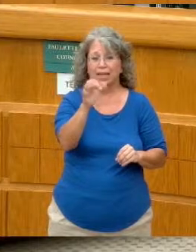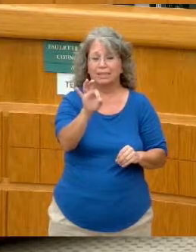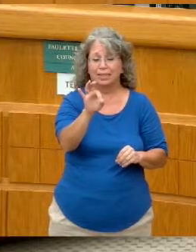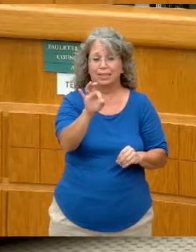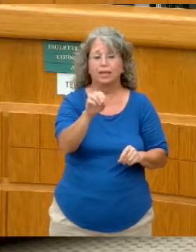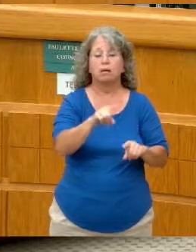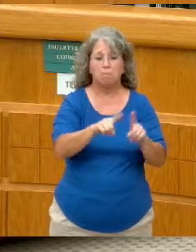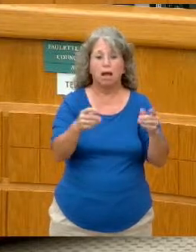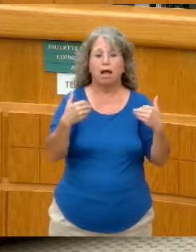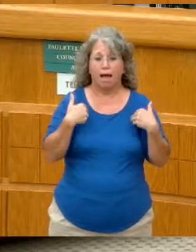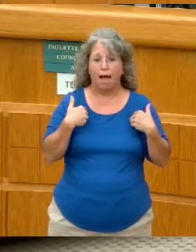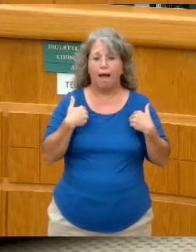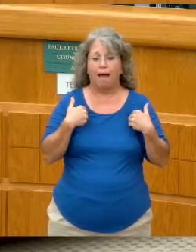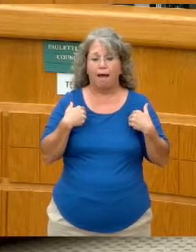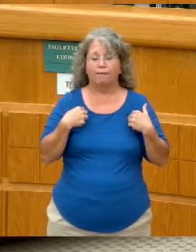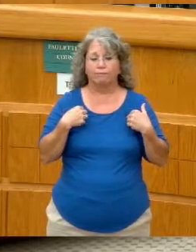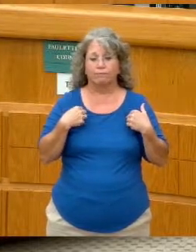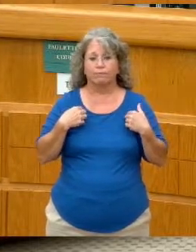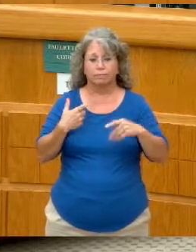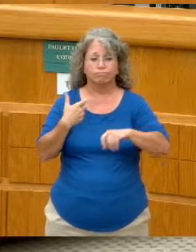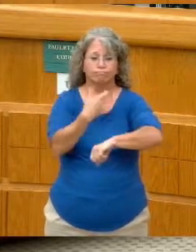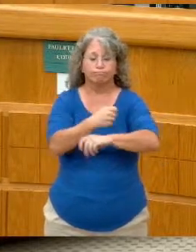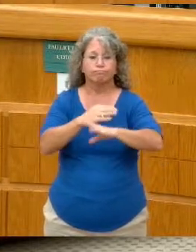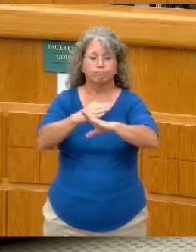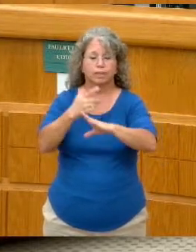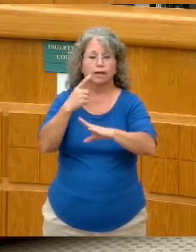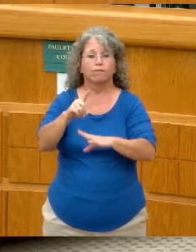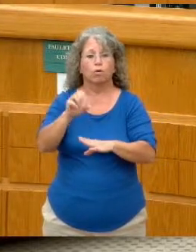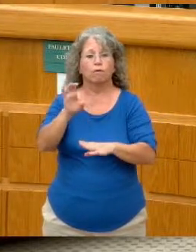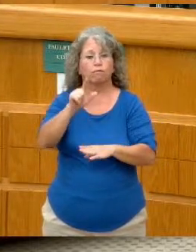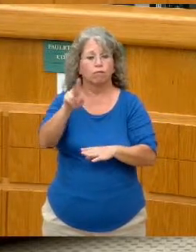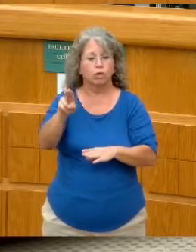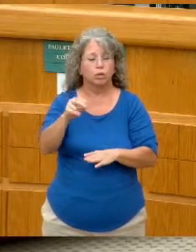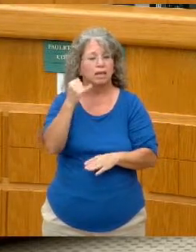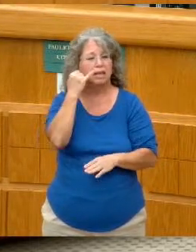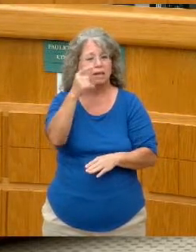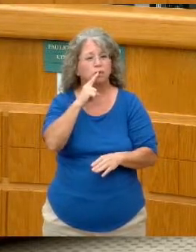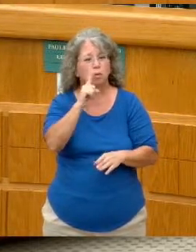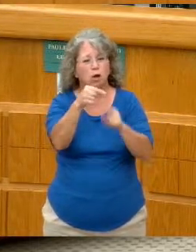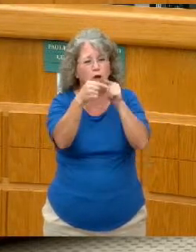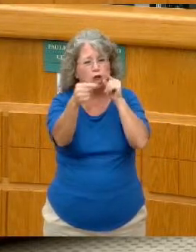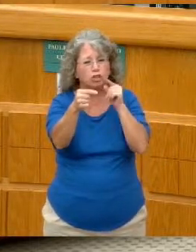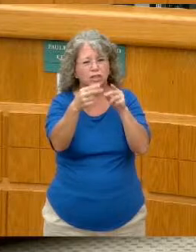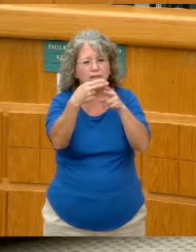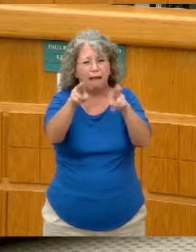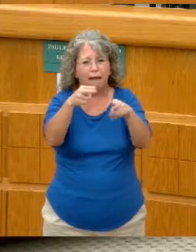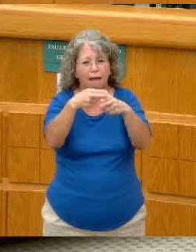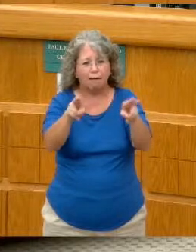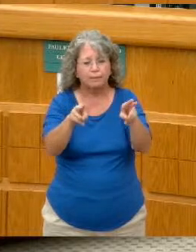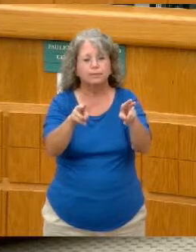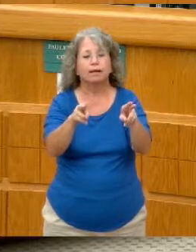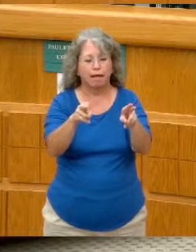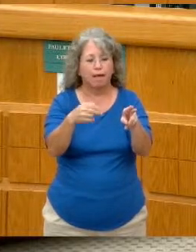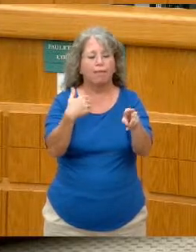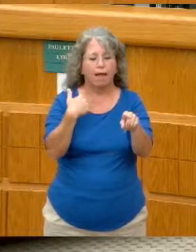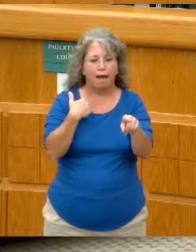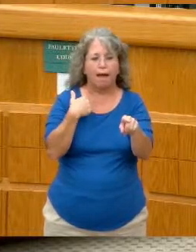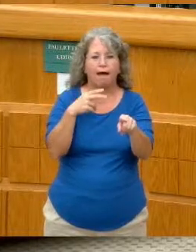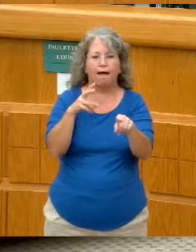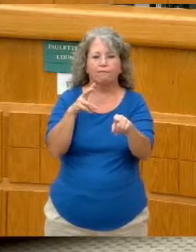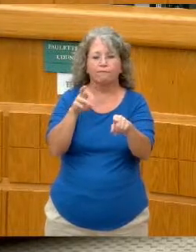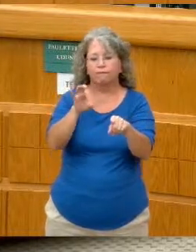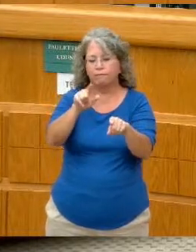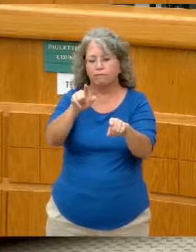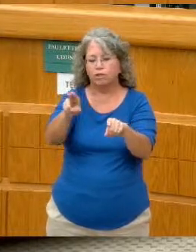flu. If you are allergic to eggs, there are vaccines that are made that do not have egg products in them.